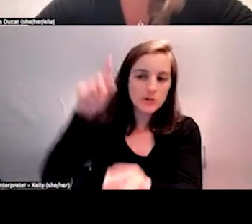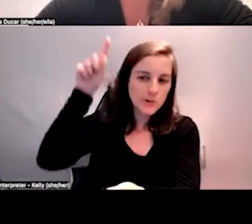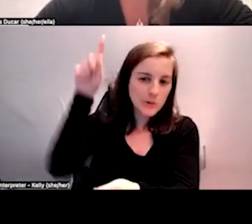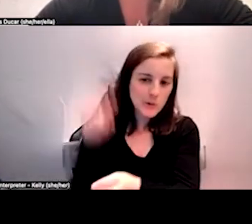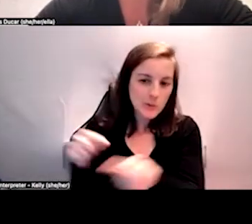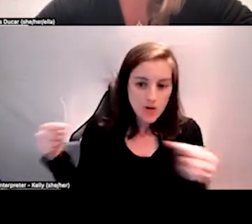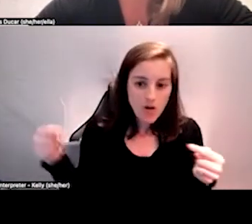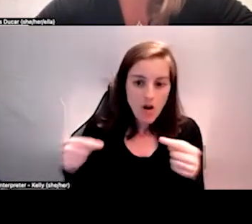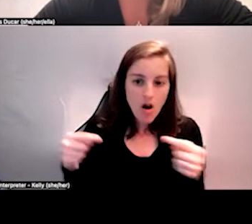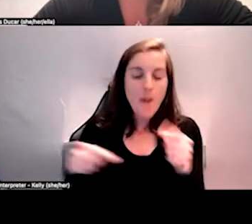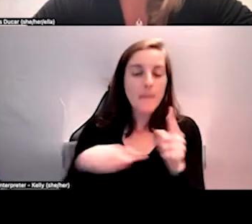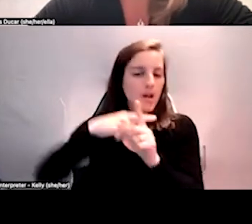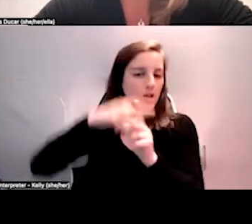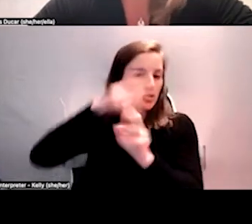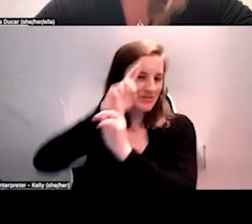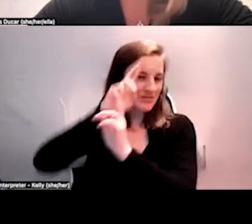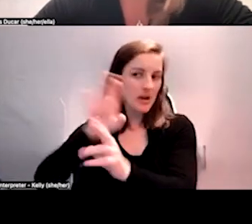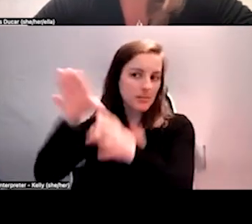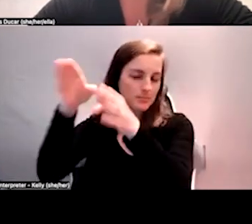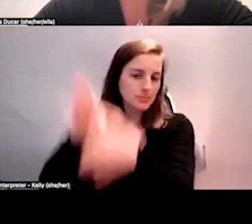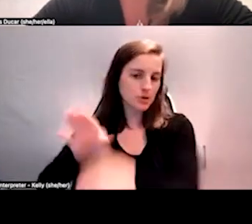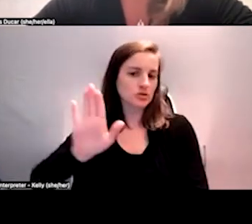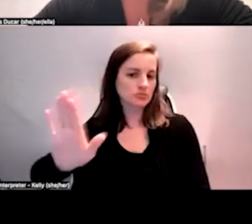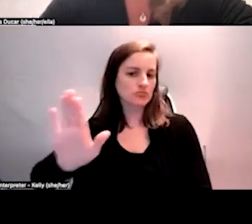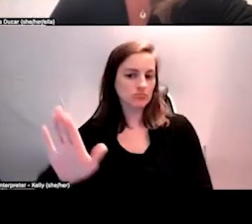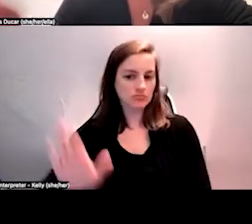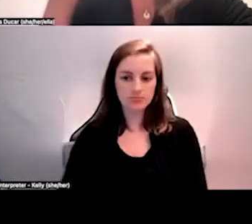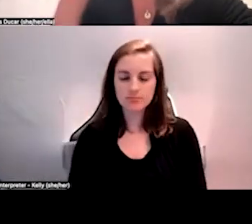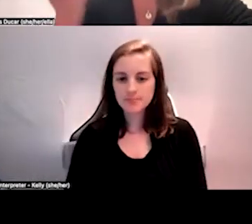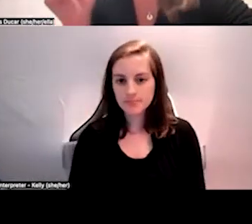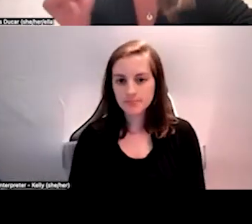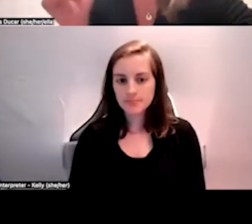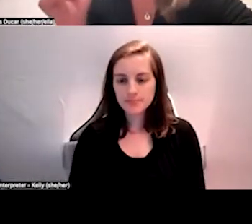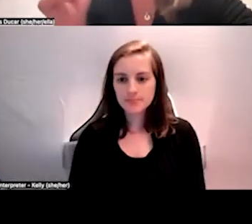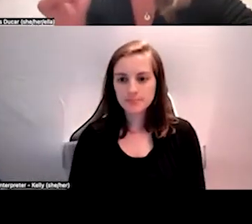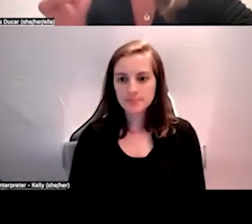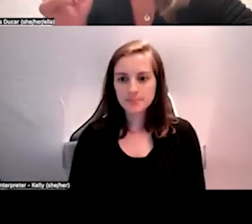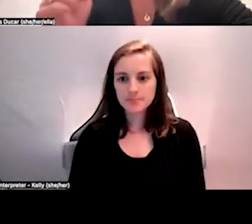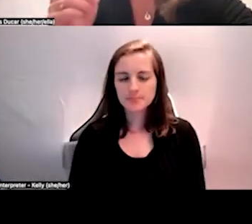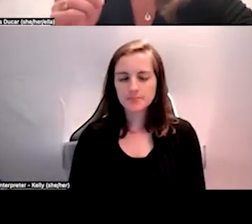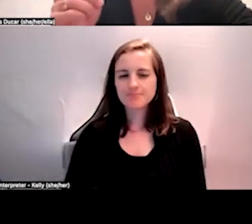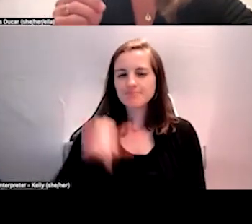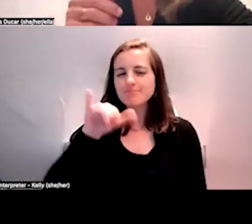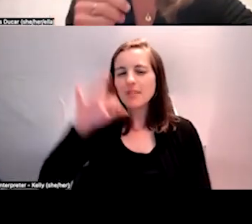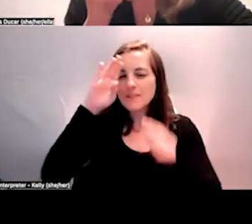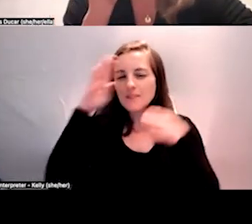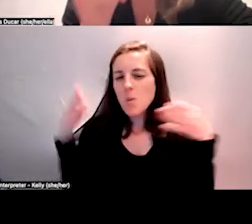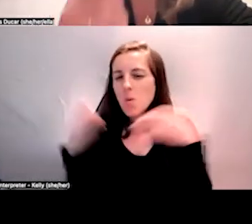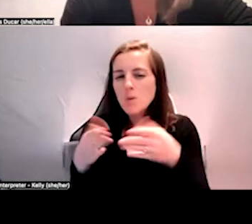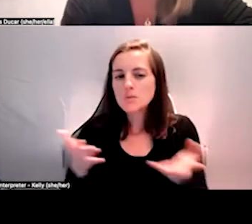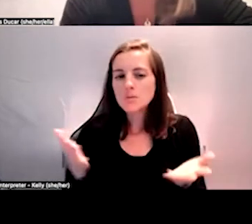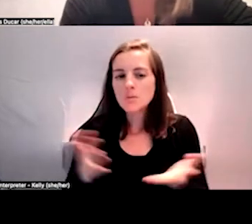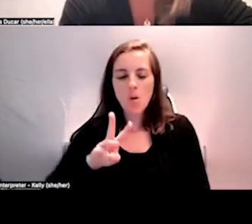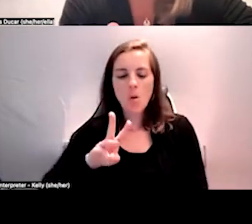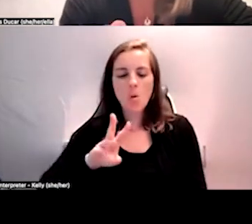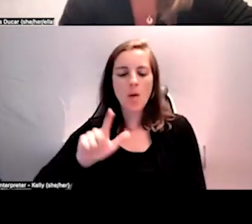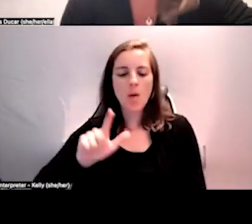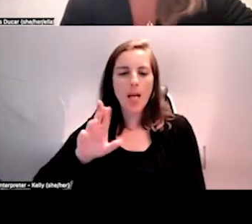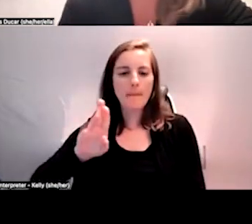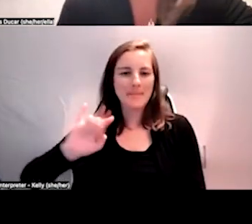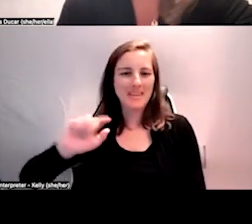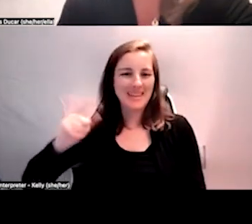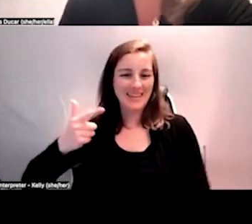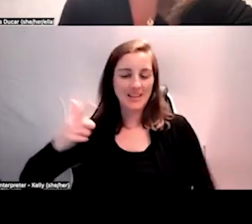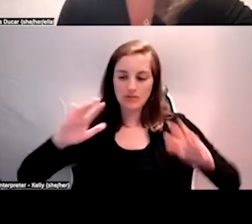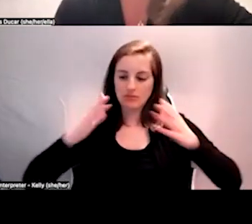respecting your choices. And so that's really focusing much more on well-being. It's really focusing on what you want. It's